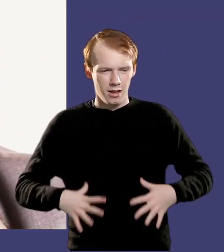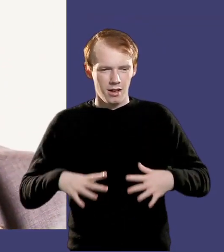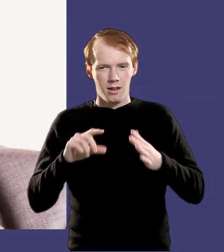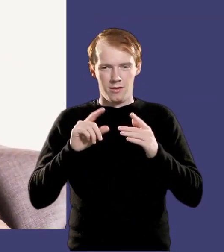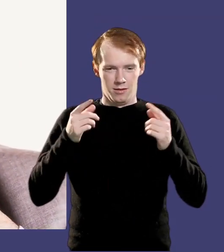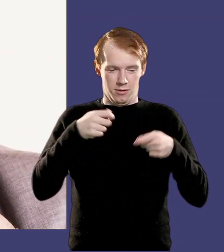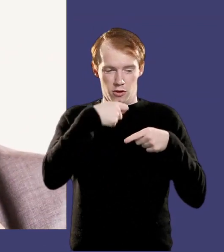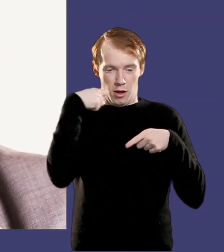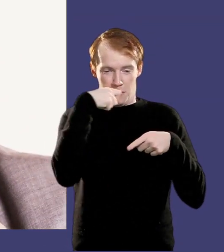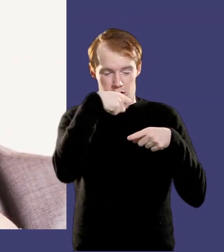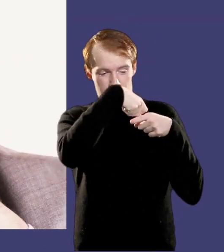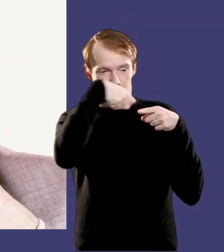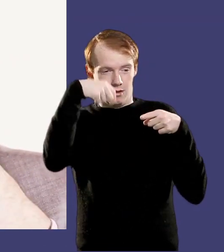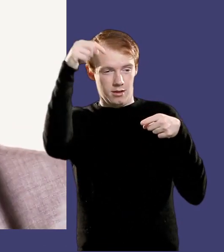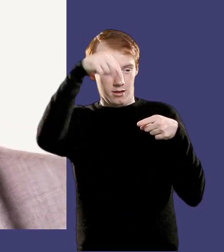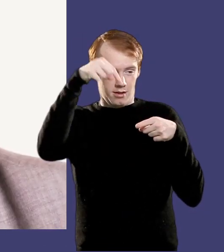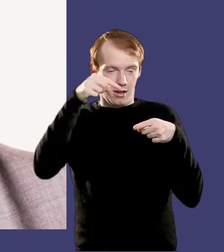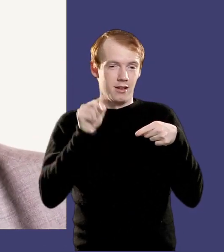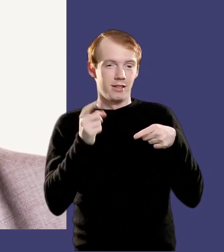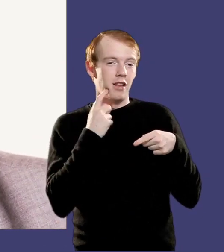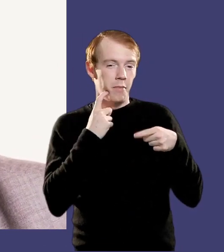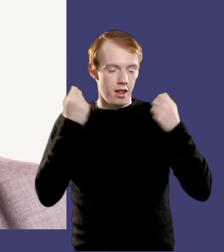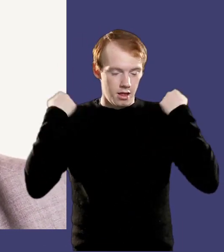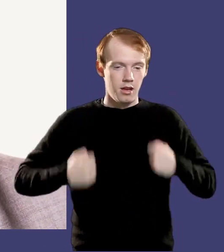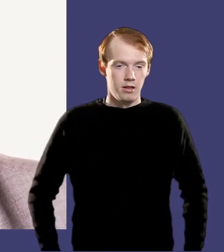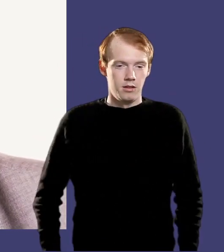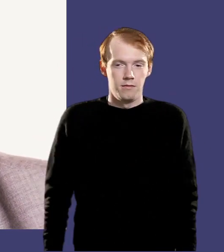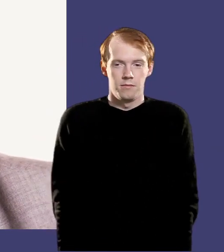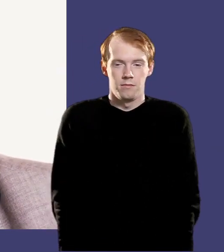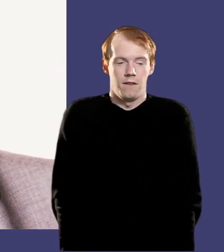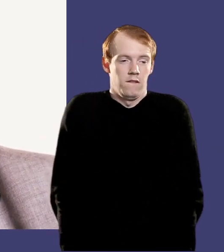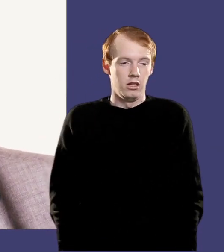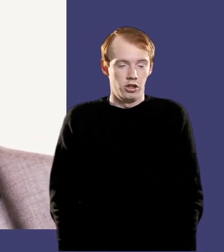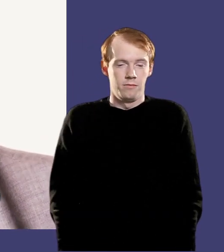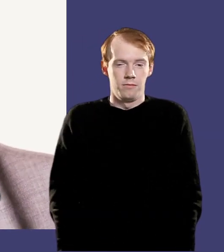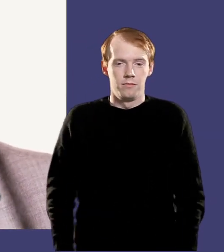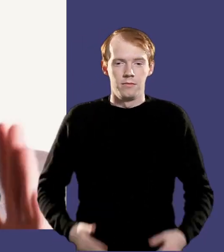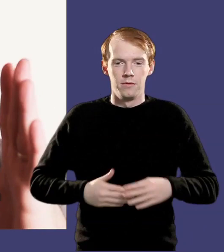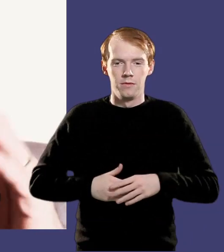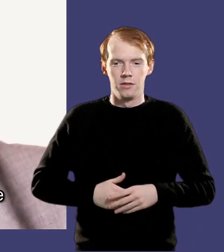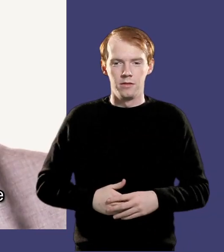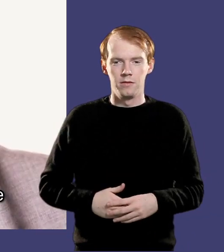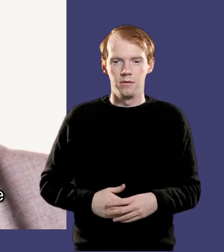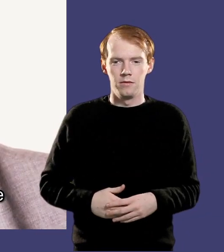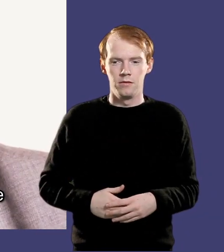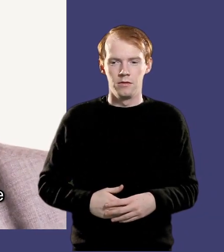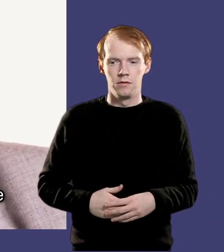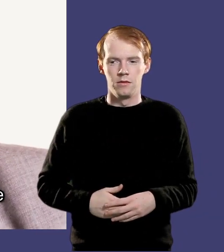What would I wear at a party? Something that's easy. I would probably go as a tube of toothpaste